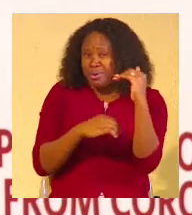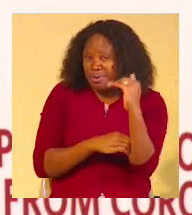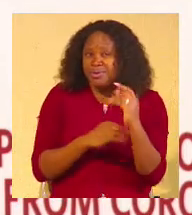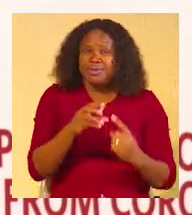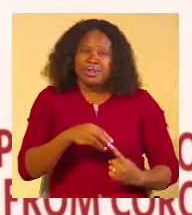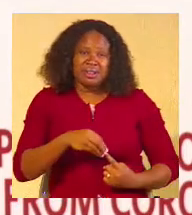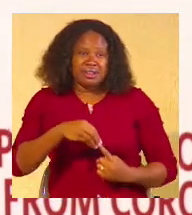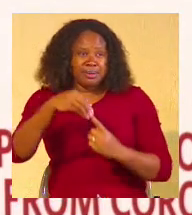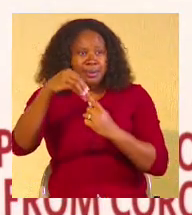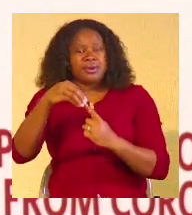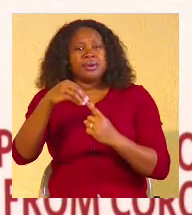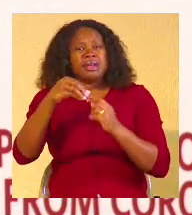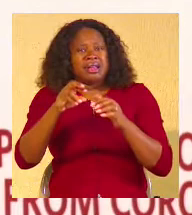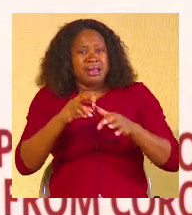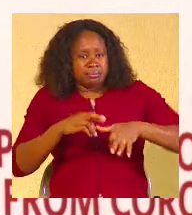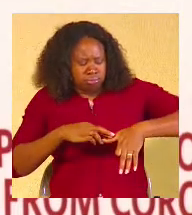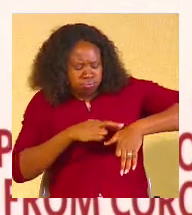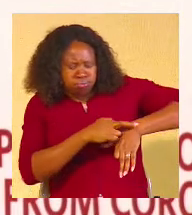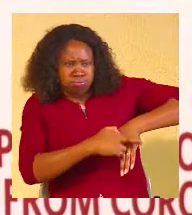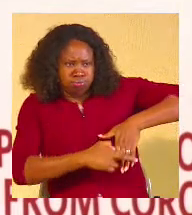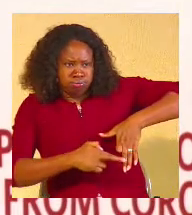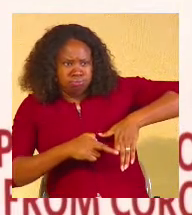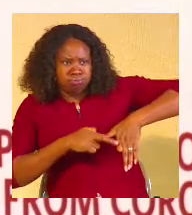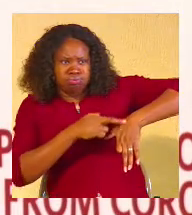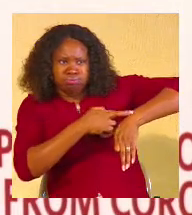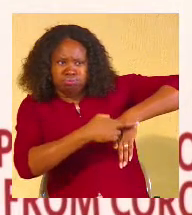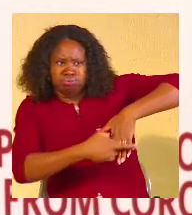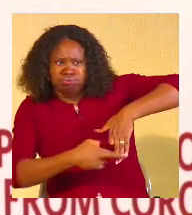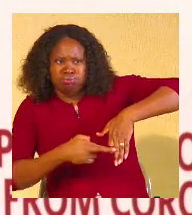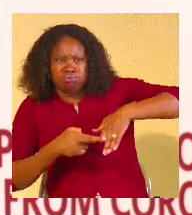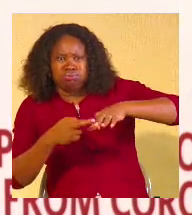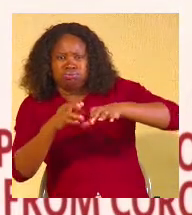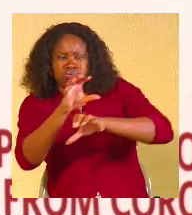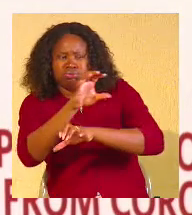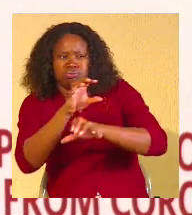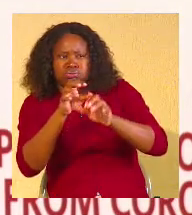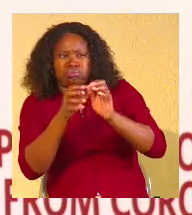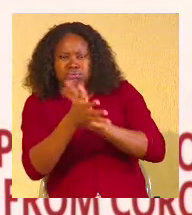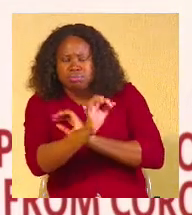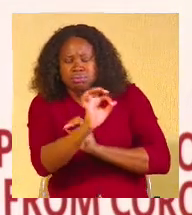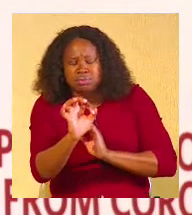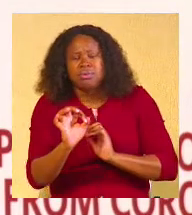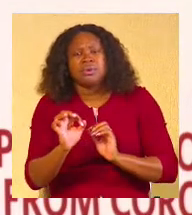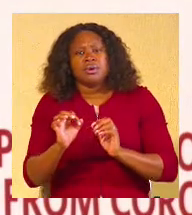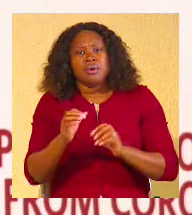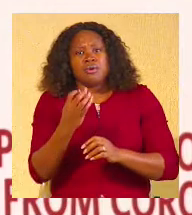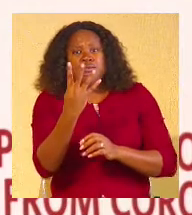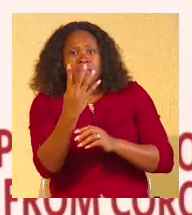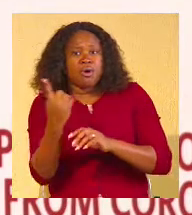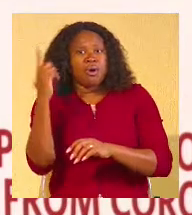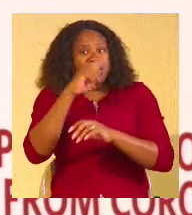particular, through its regional youth structures, will soon be embarking on a